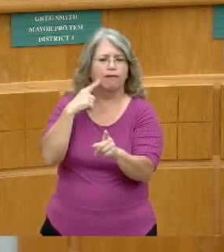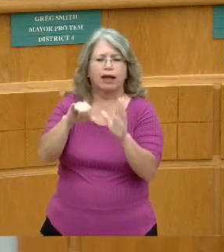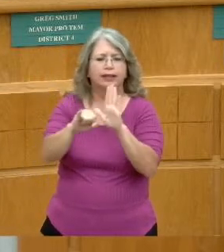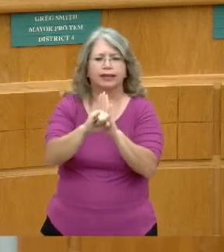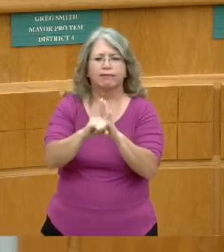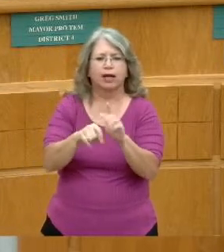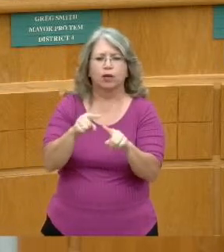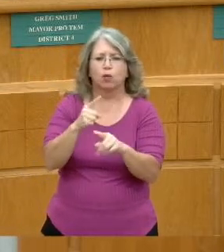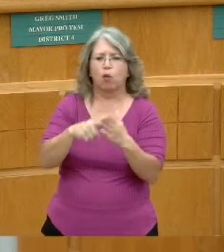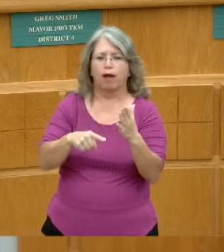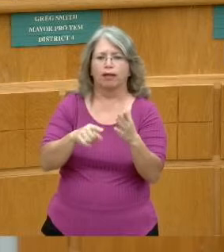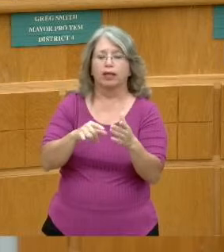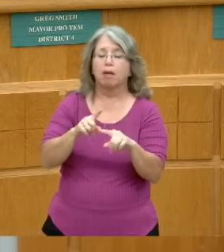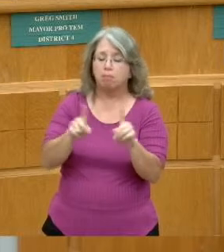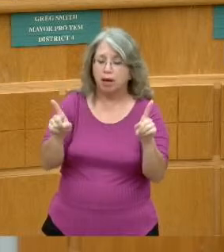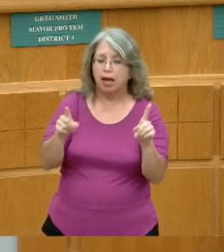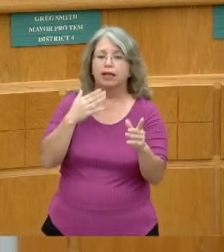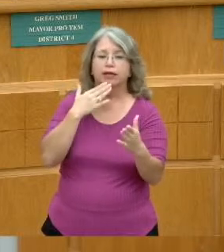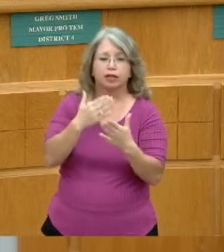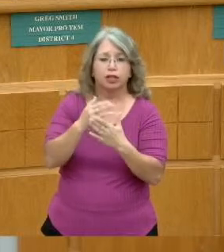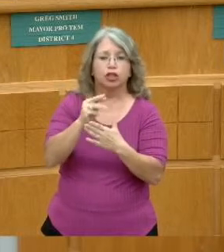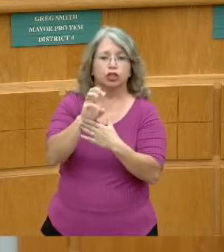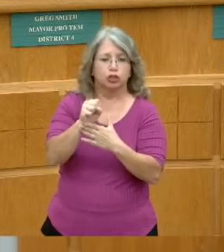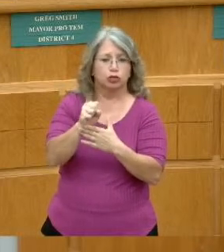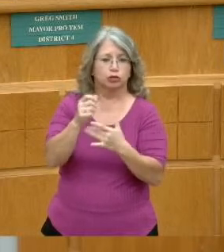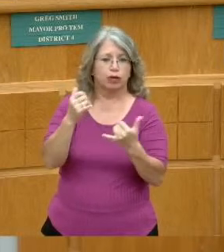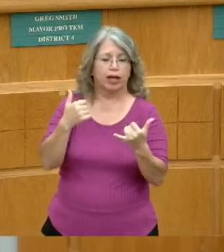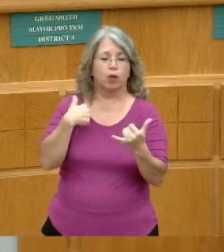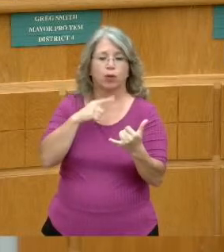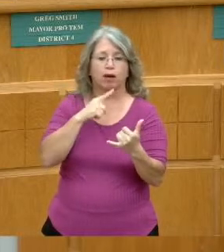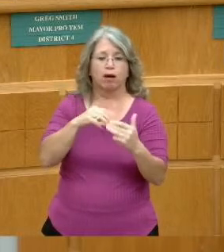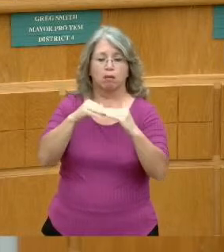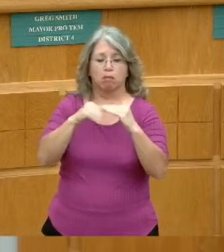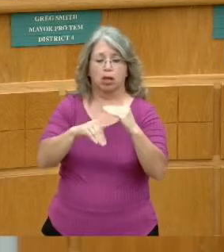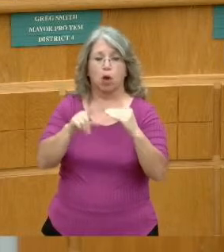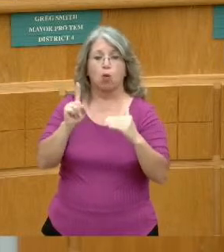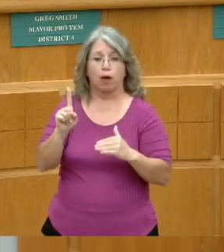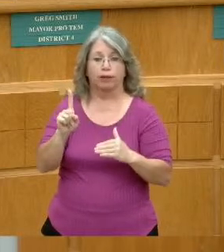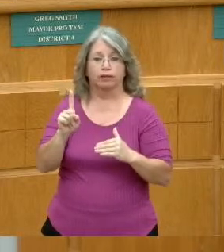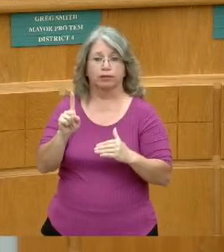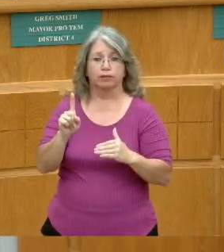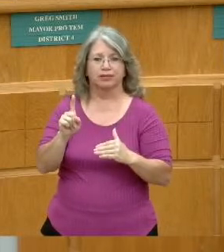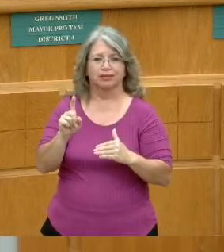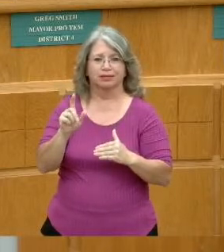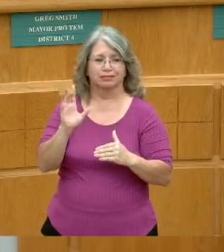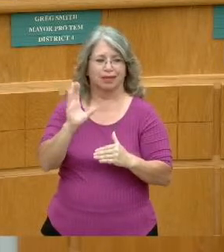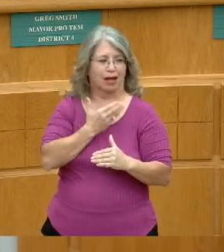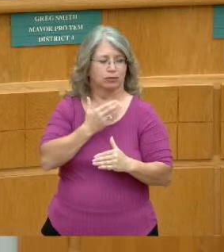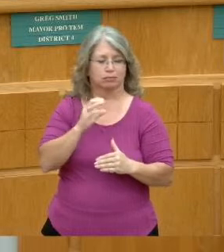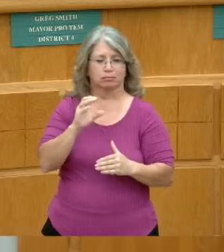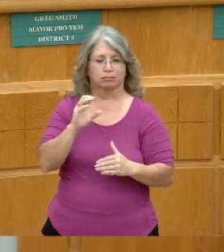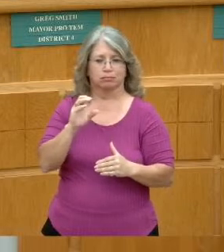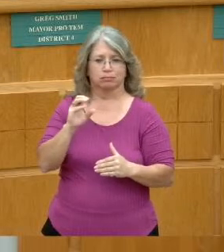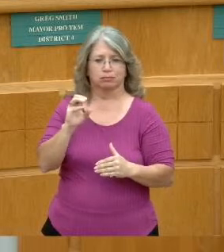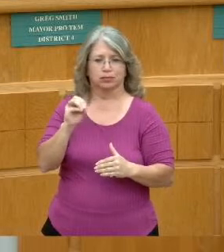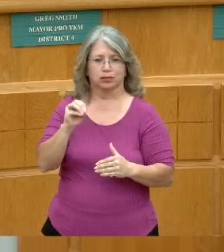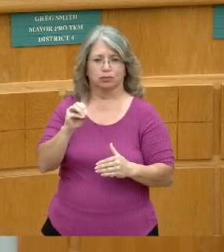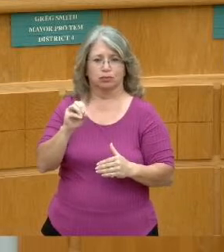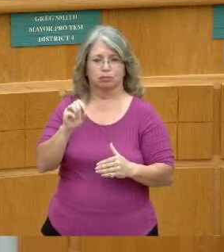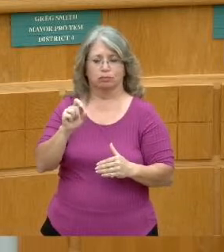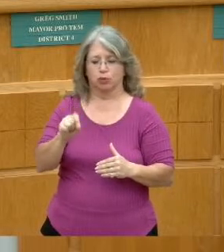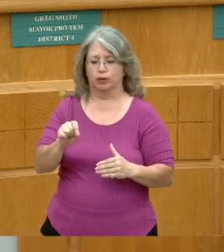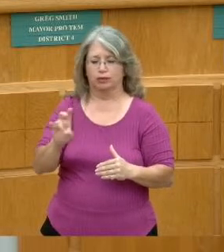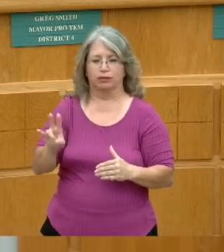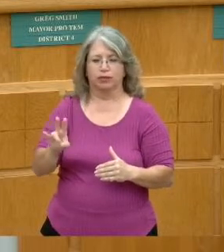that we're below 1. Something I want to emphasize is that the cell phone metrics indicate that we still have a ways